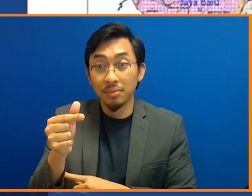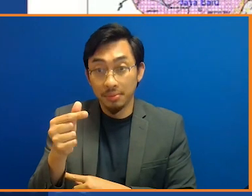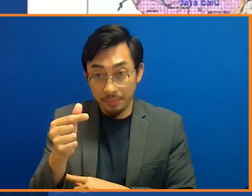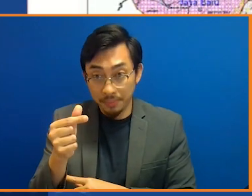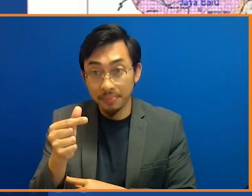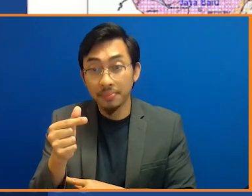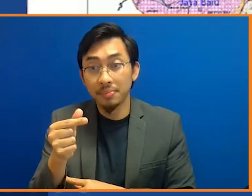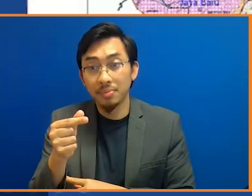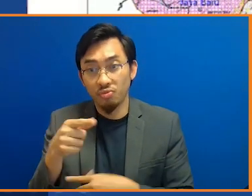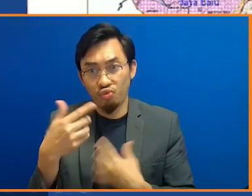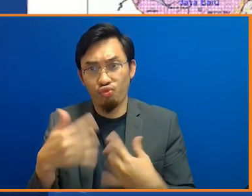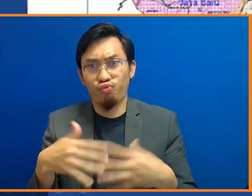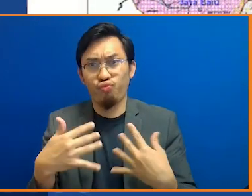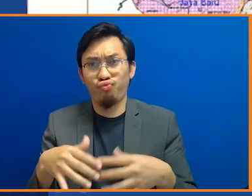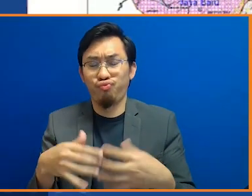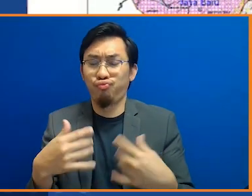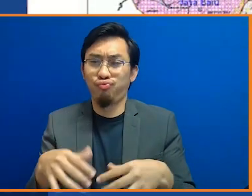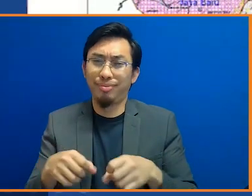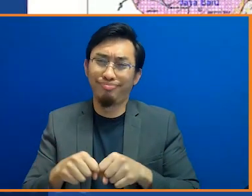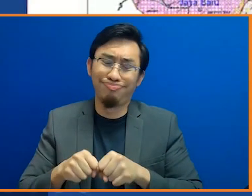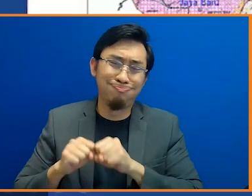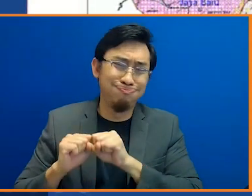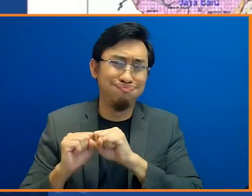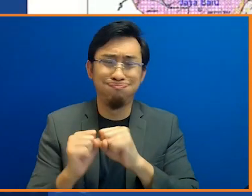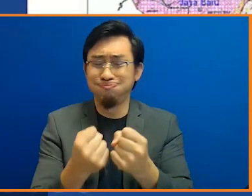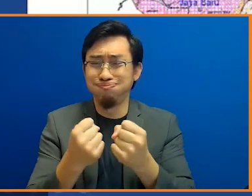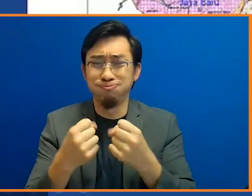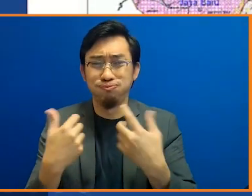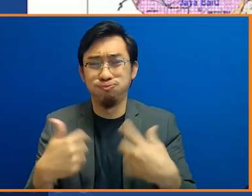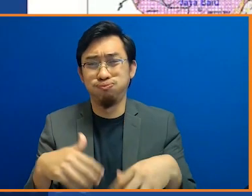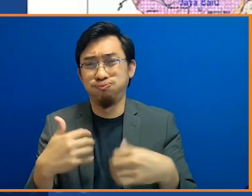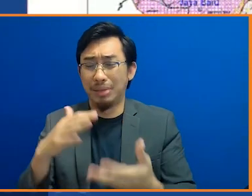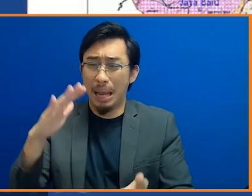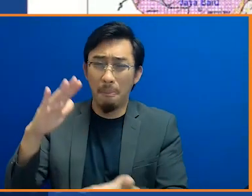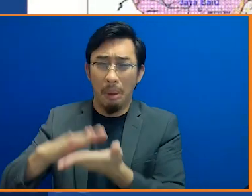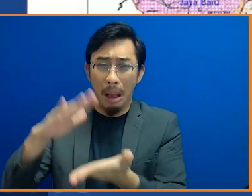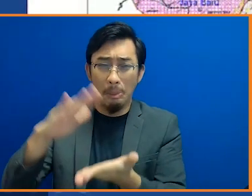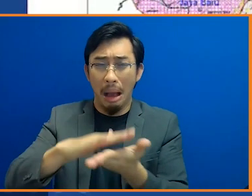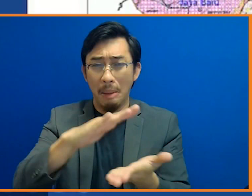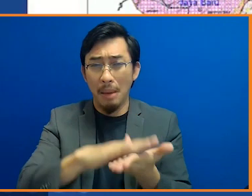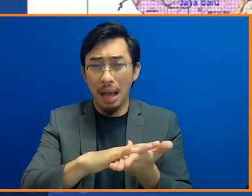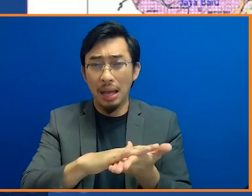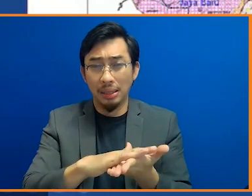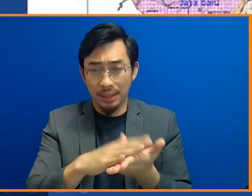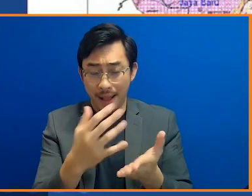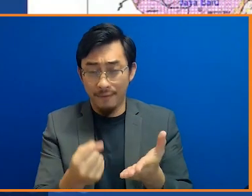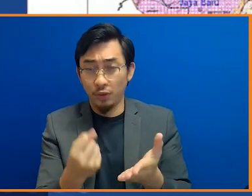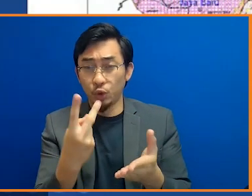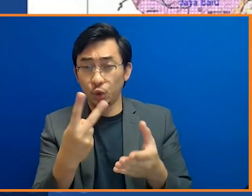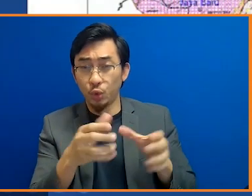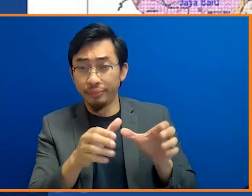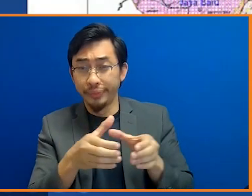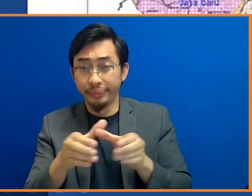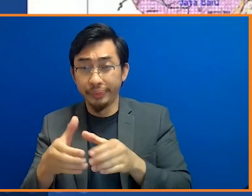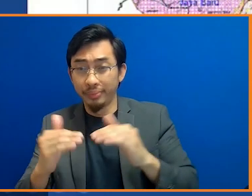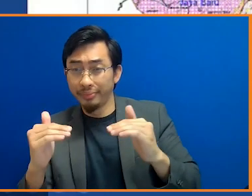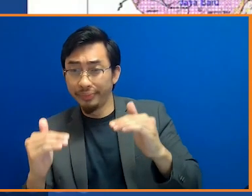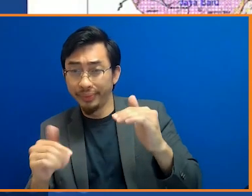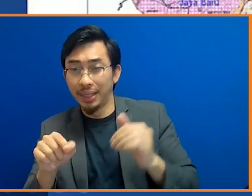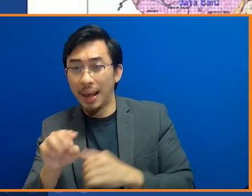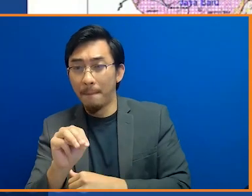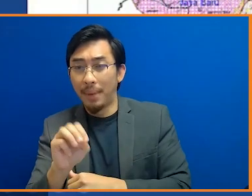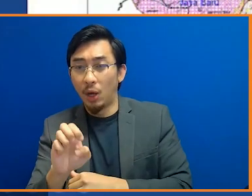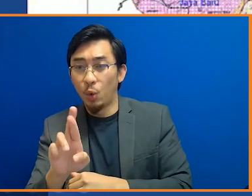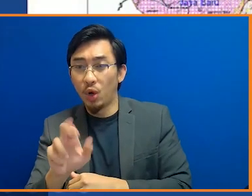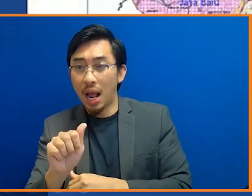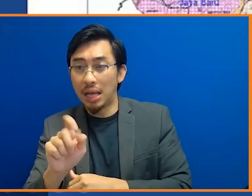here. So for the totally destroyed area, there are two